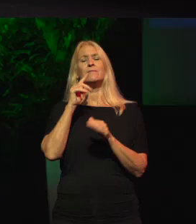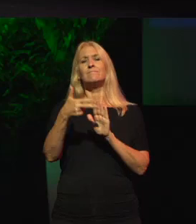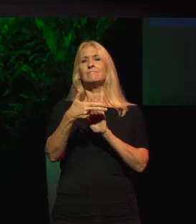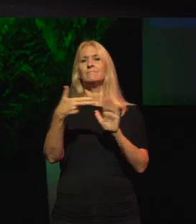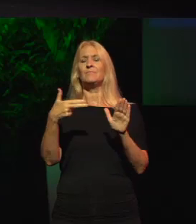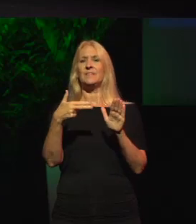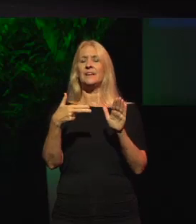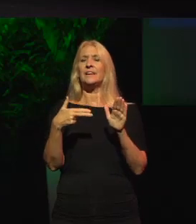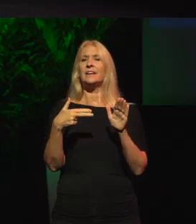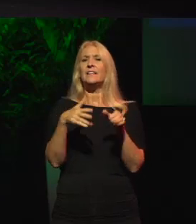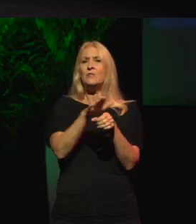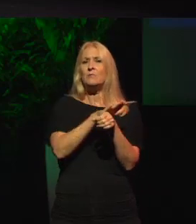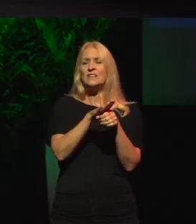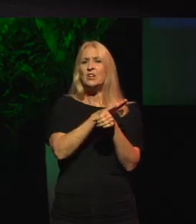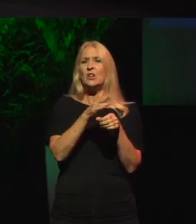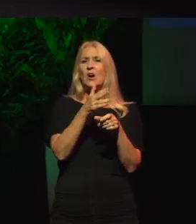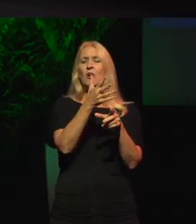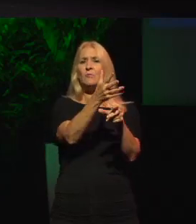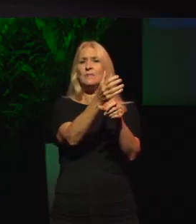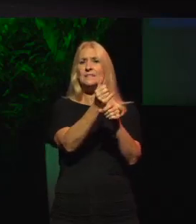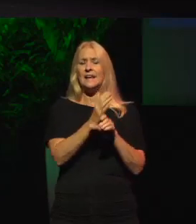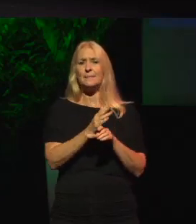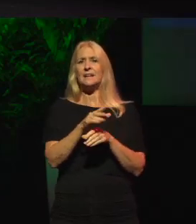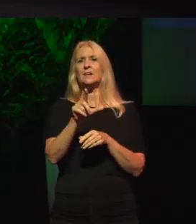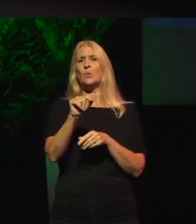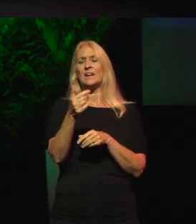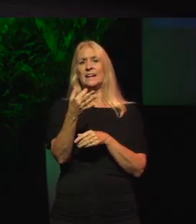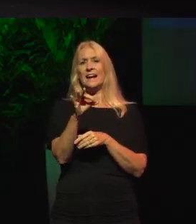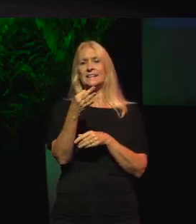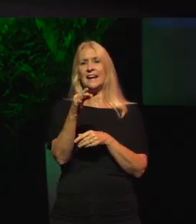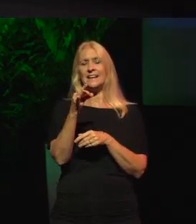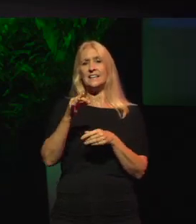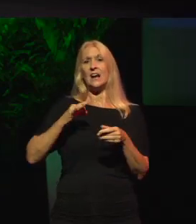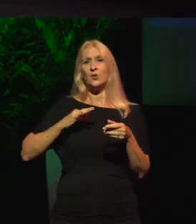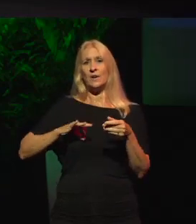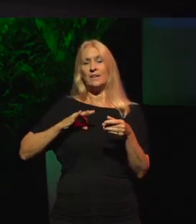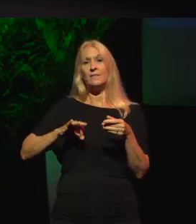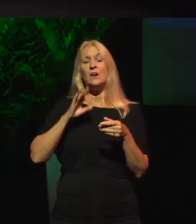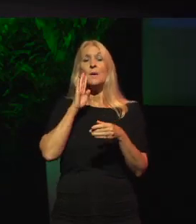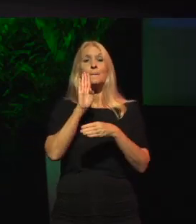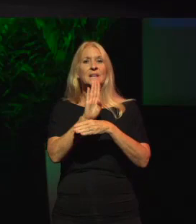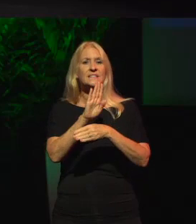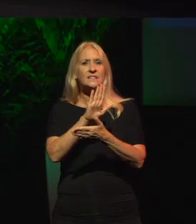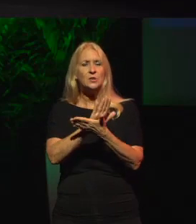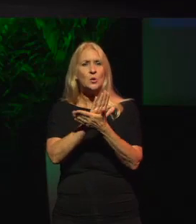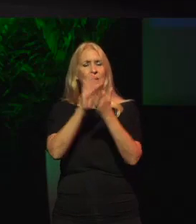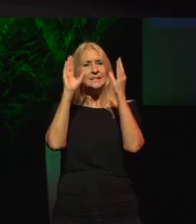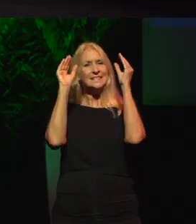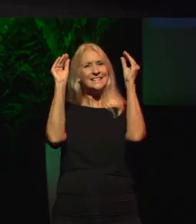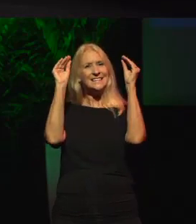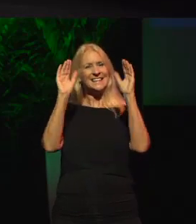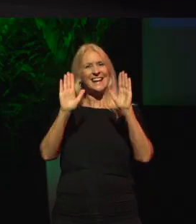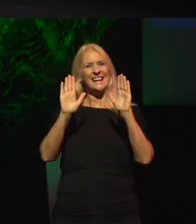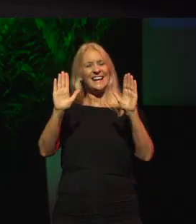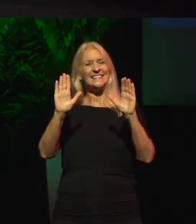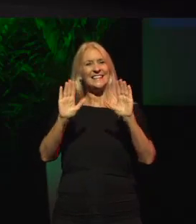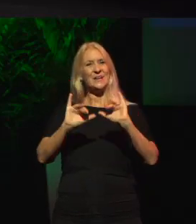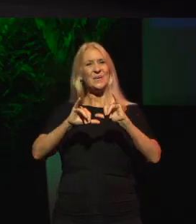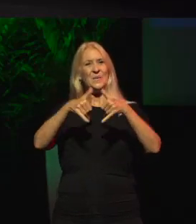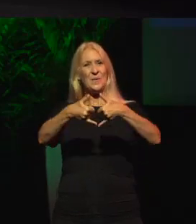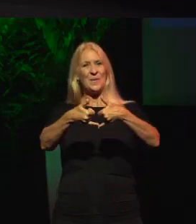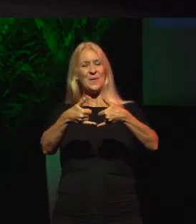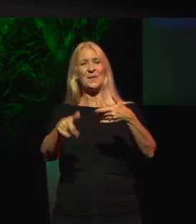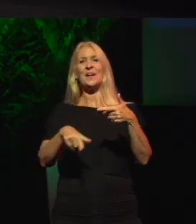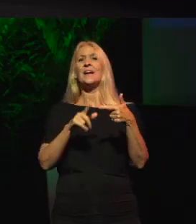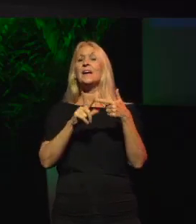the 2019 Accreditation Council for Business Schools and Programs Teaching Excellence Award,